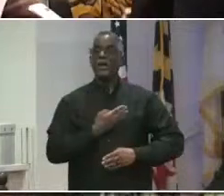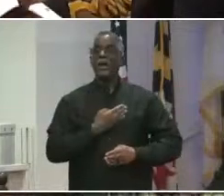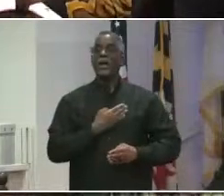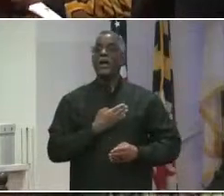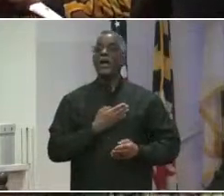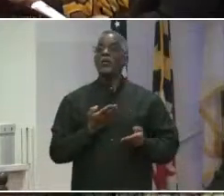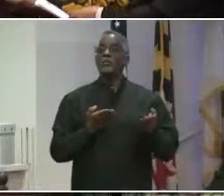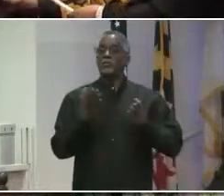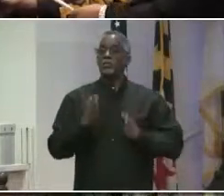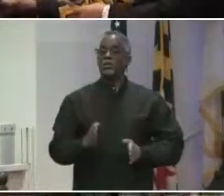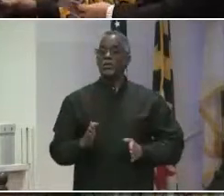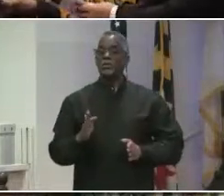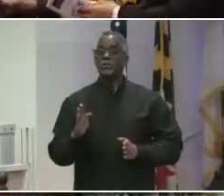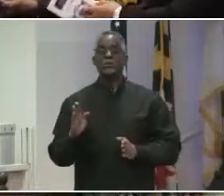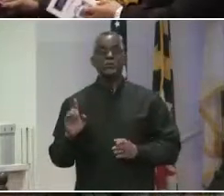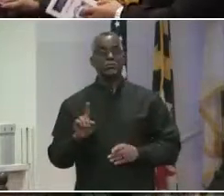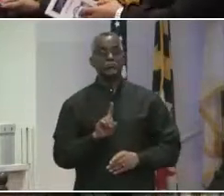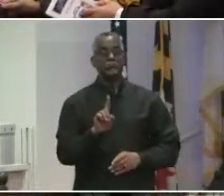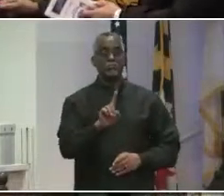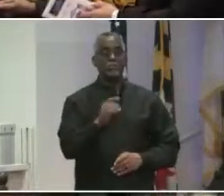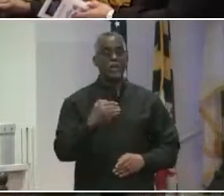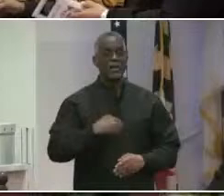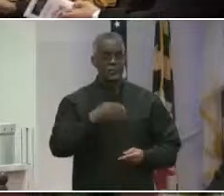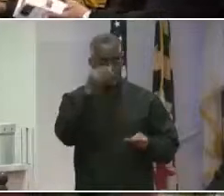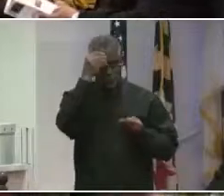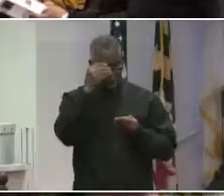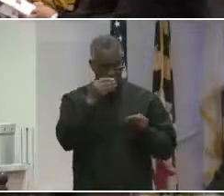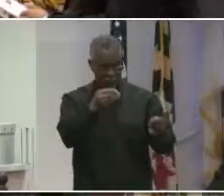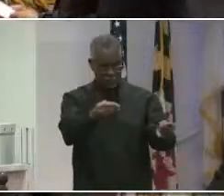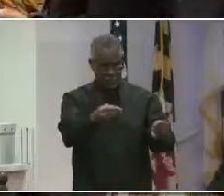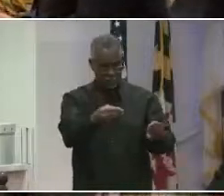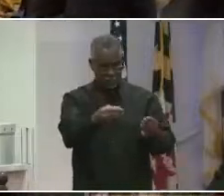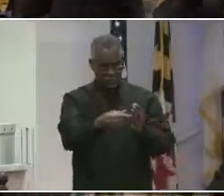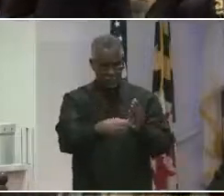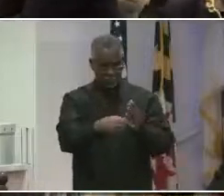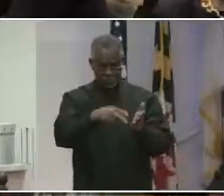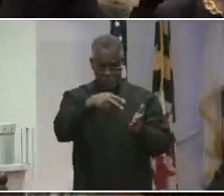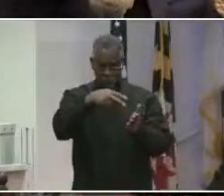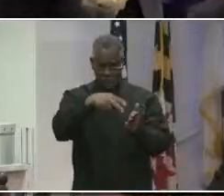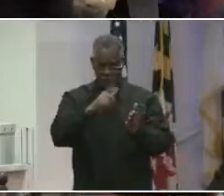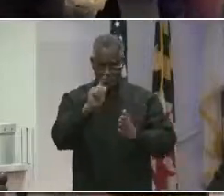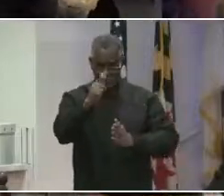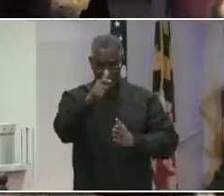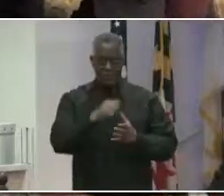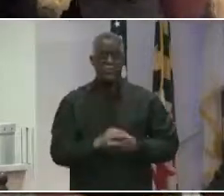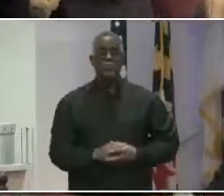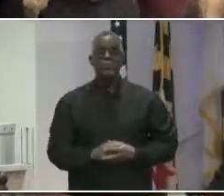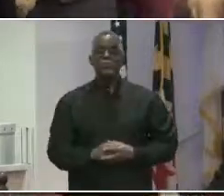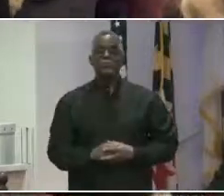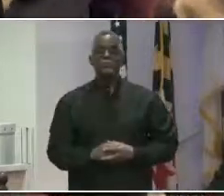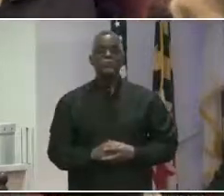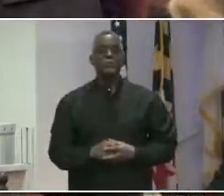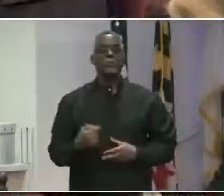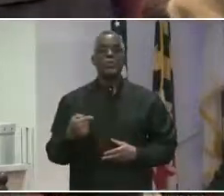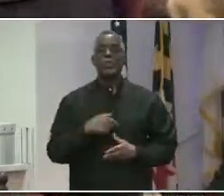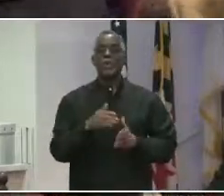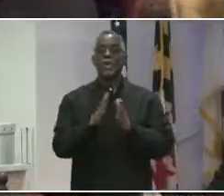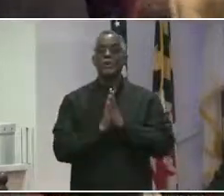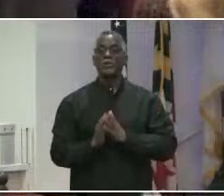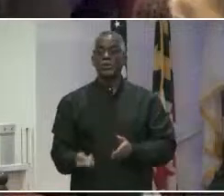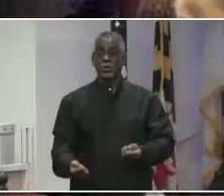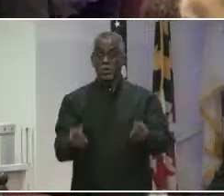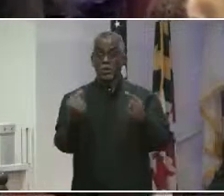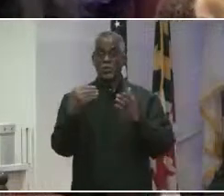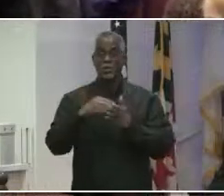you are with some information for you all to peruse through. And we ask that you come again